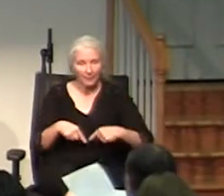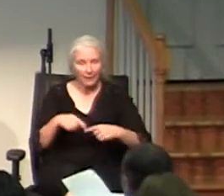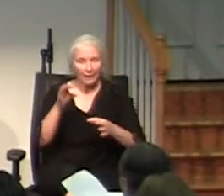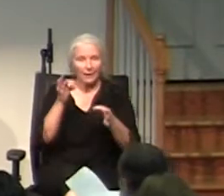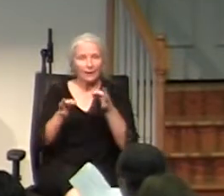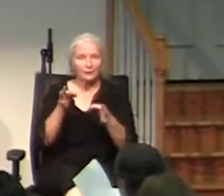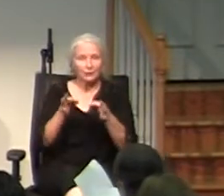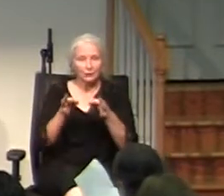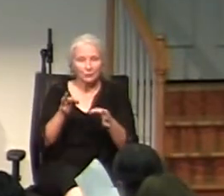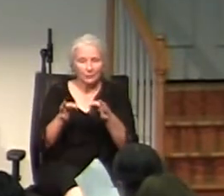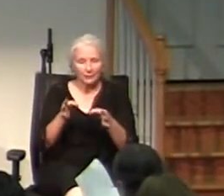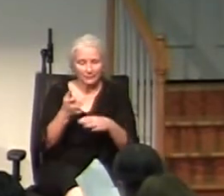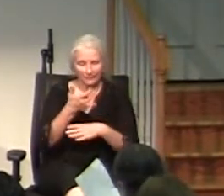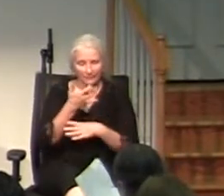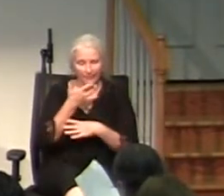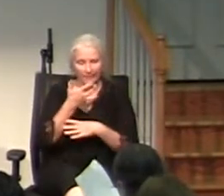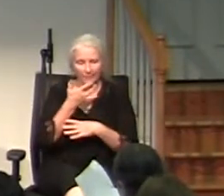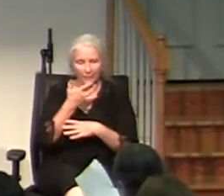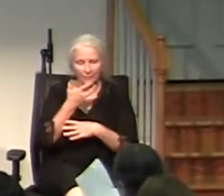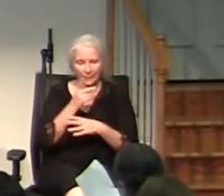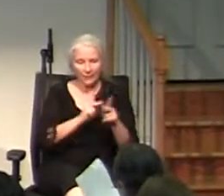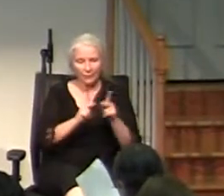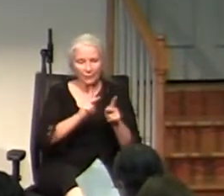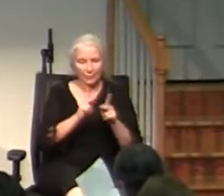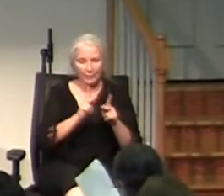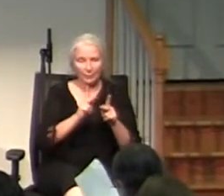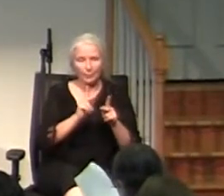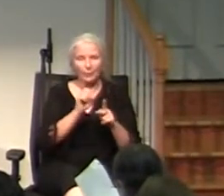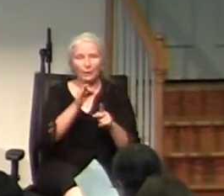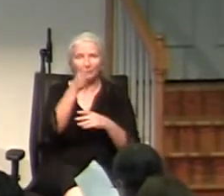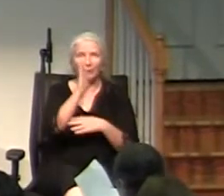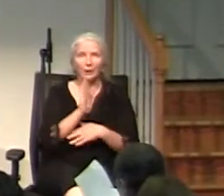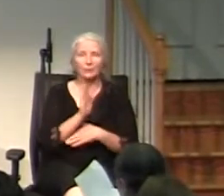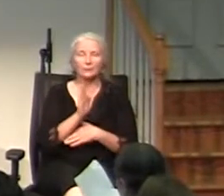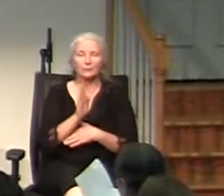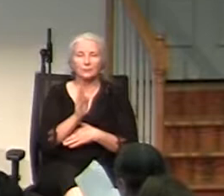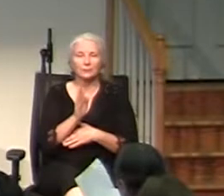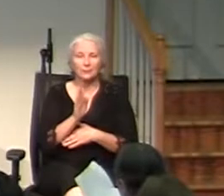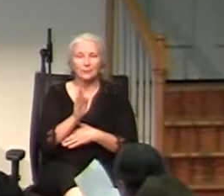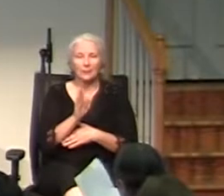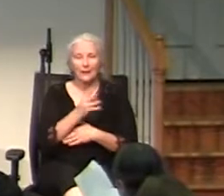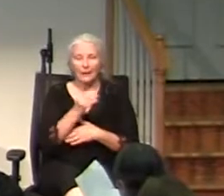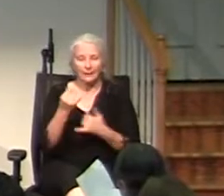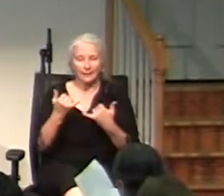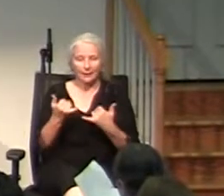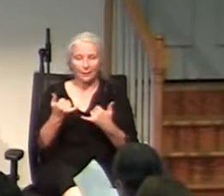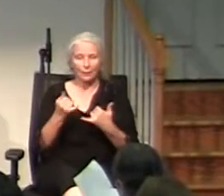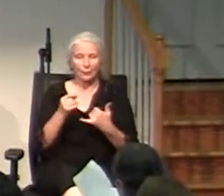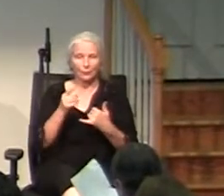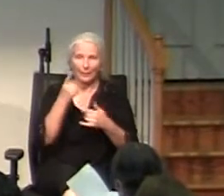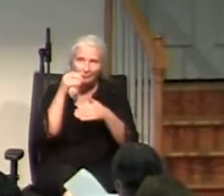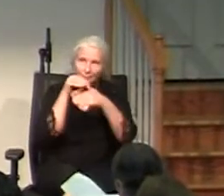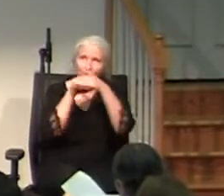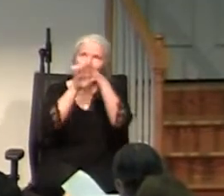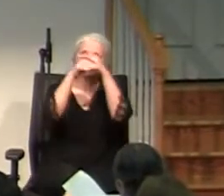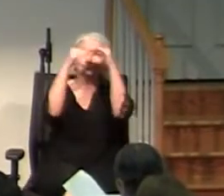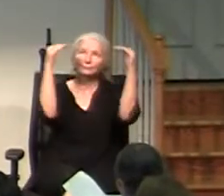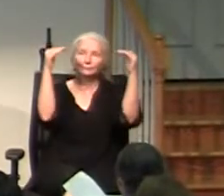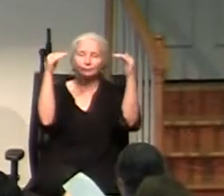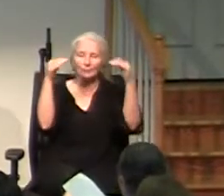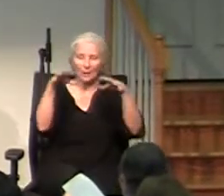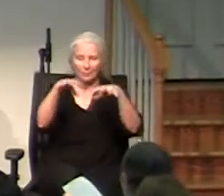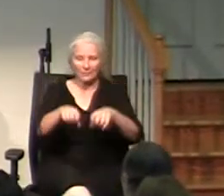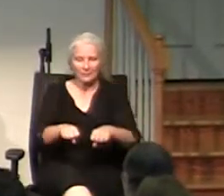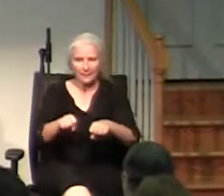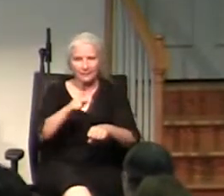saints of the Most High, and the time came for the saints to possess the kingdom. Then